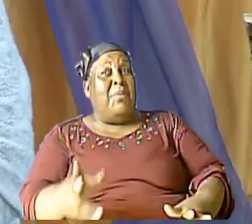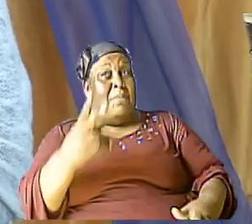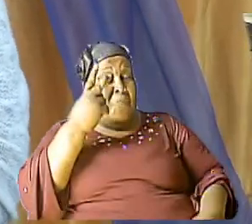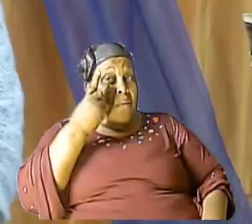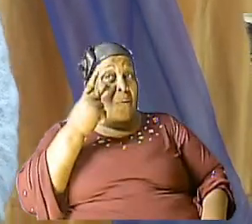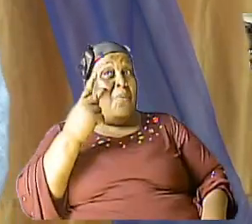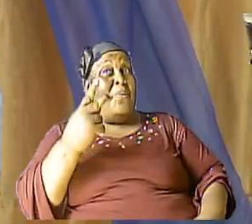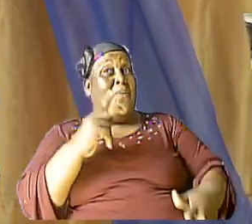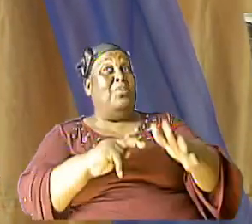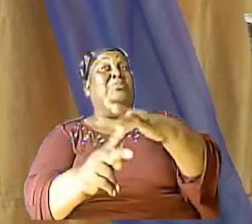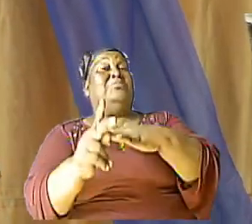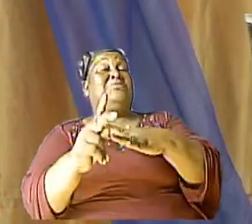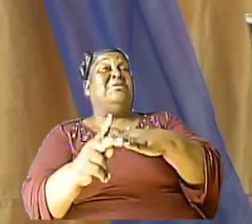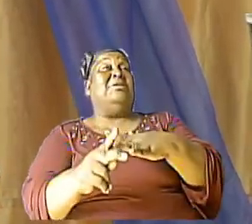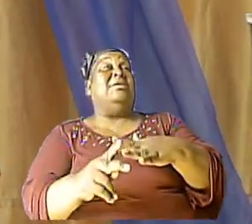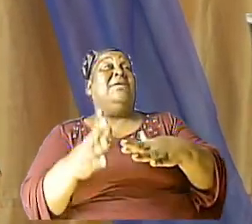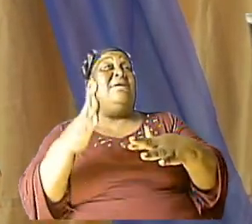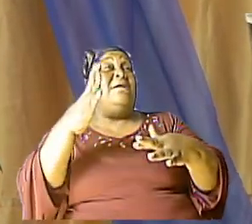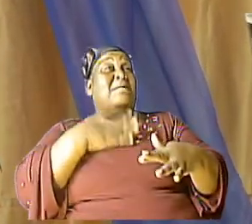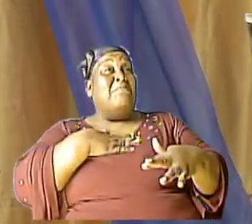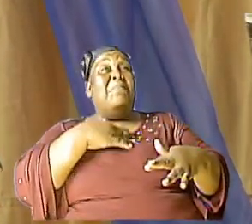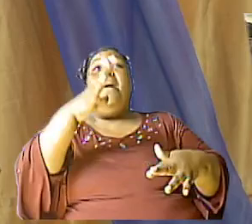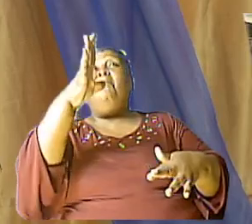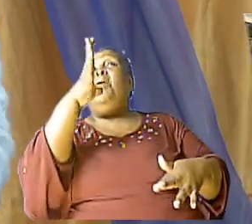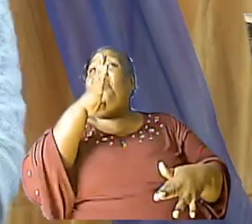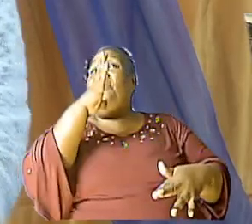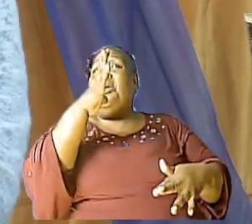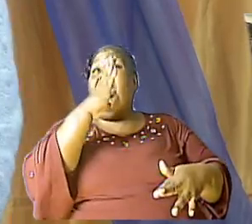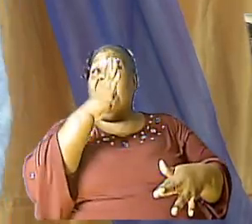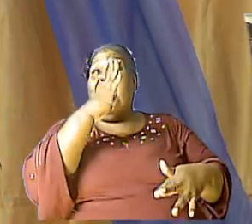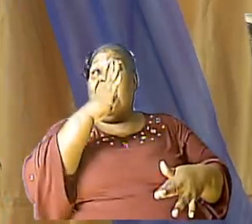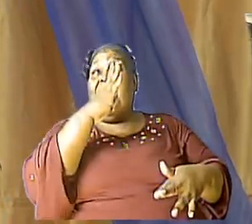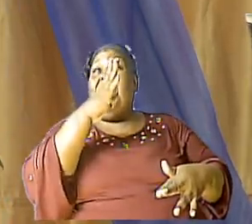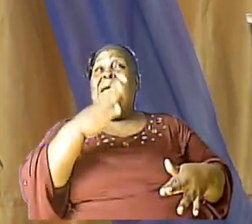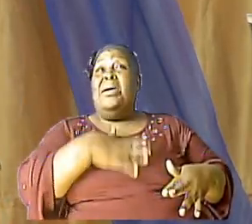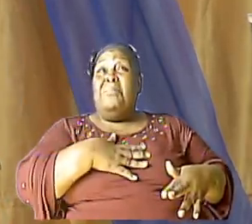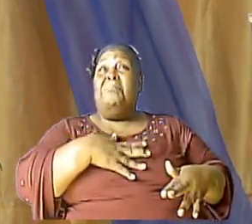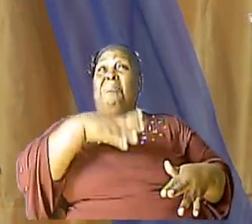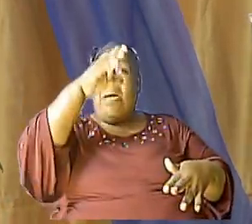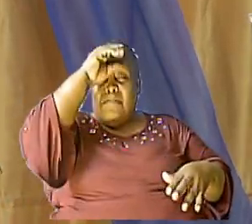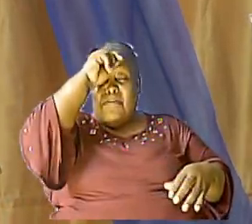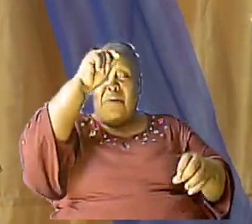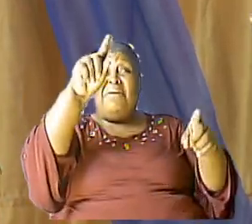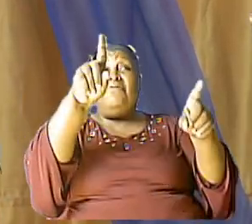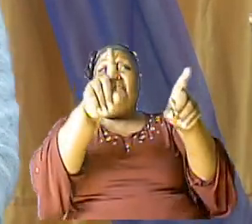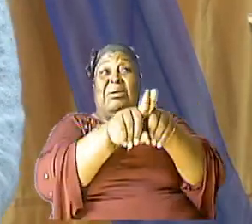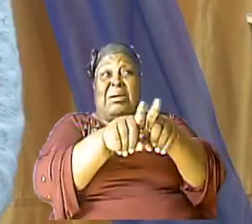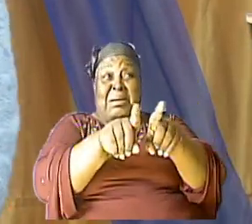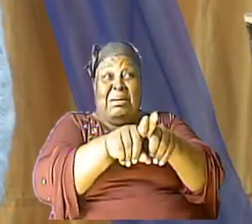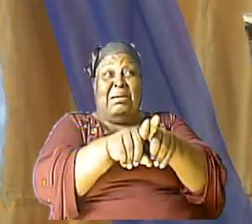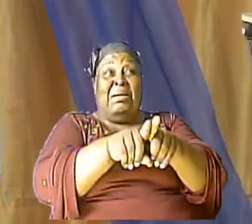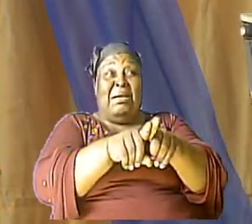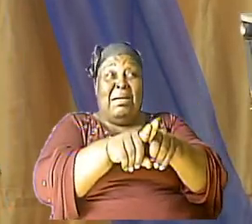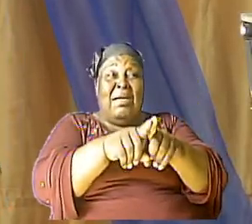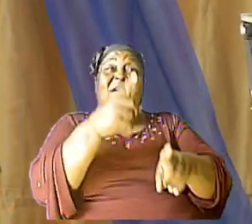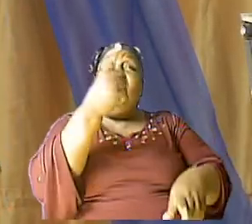behold, my mother and my brethren,